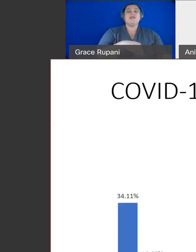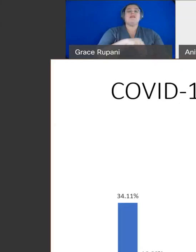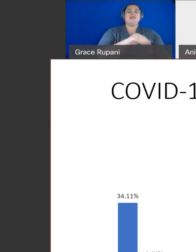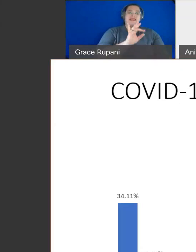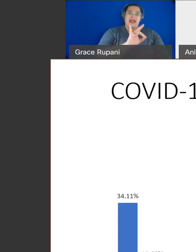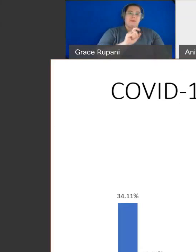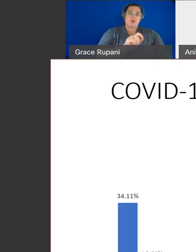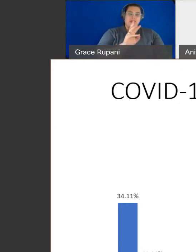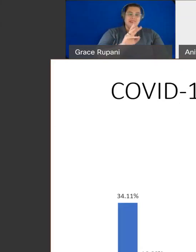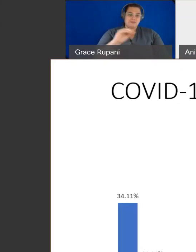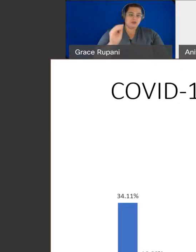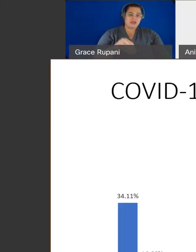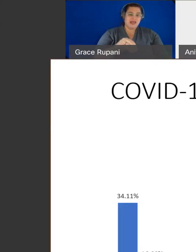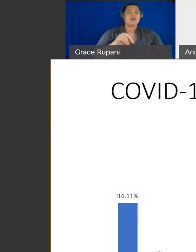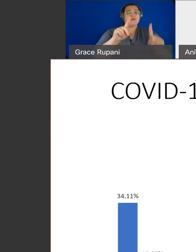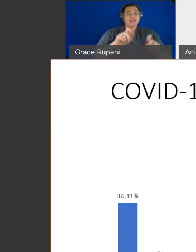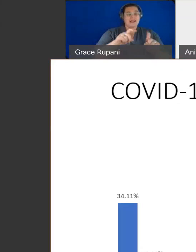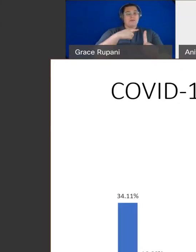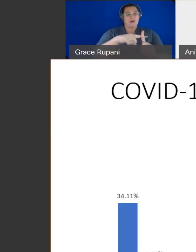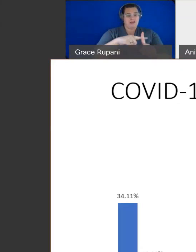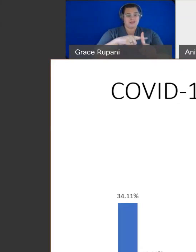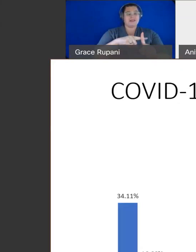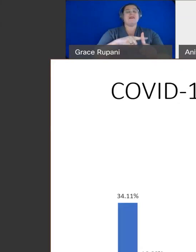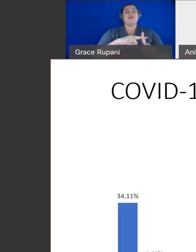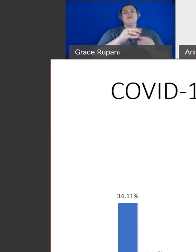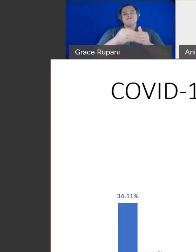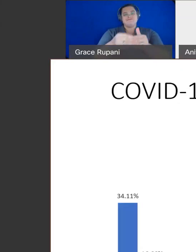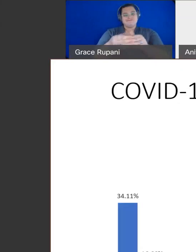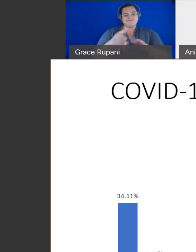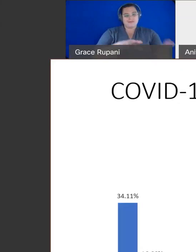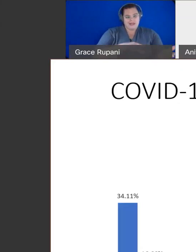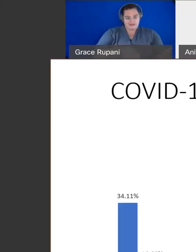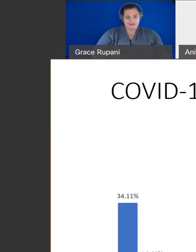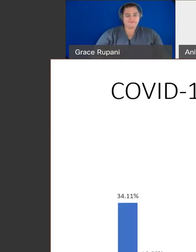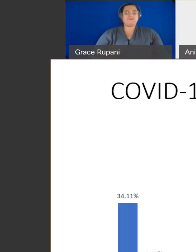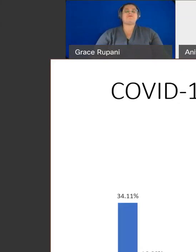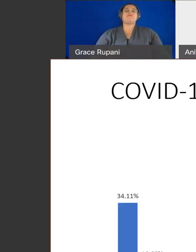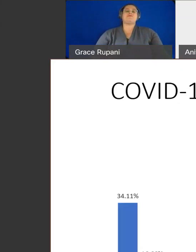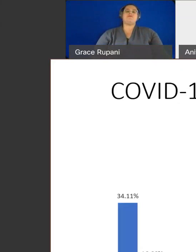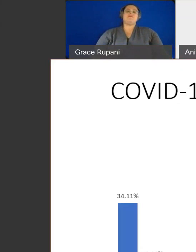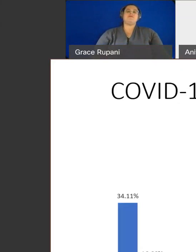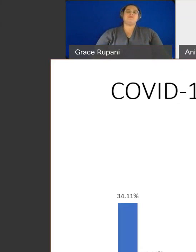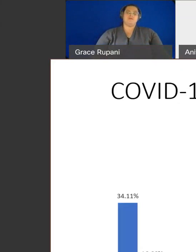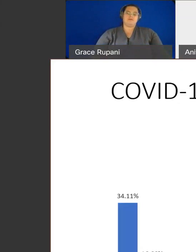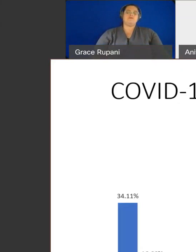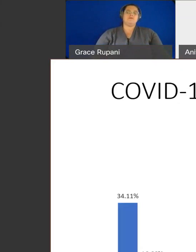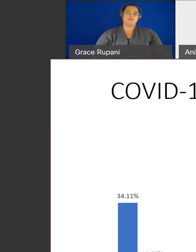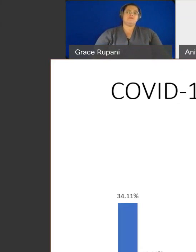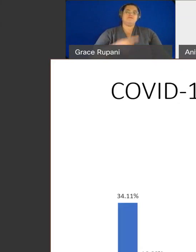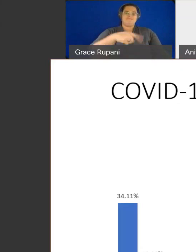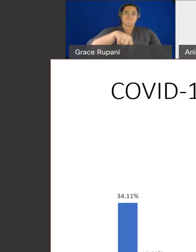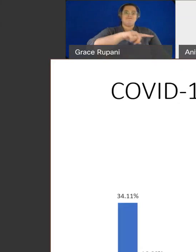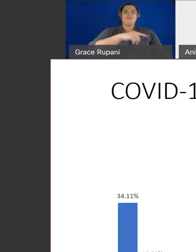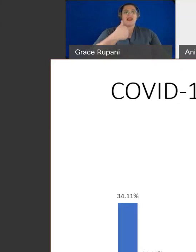those who have tested positive, and that have a confirmed or presumed cause of death